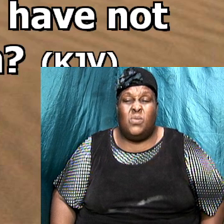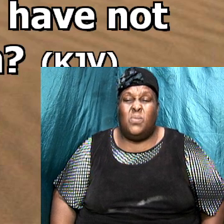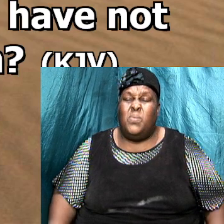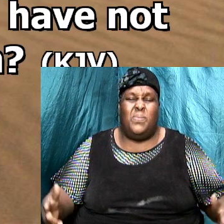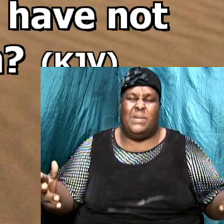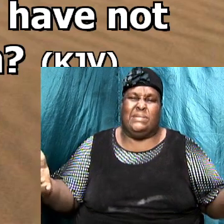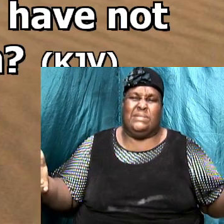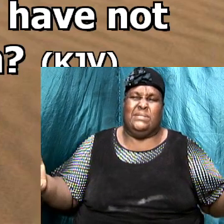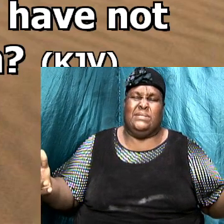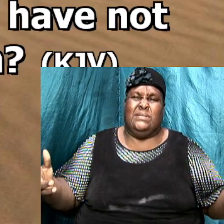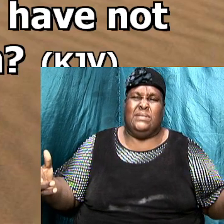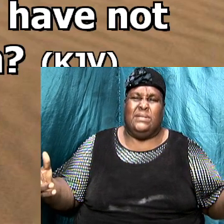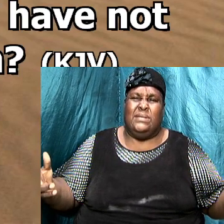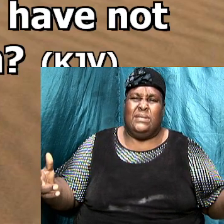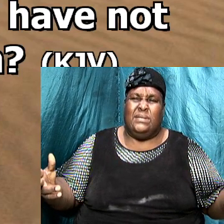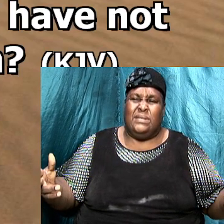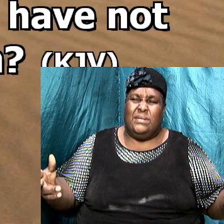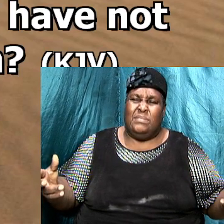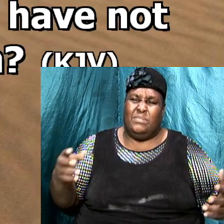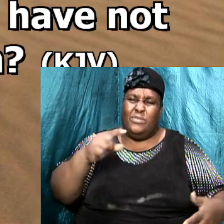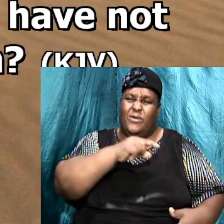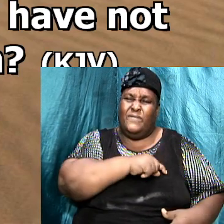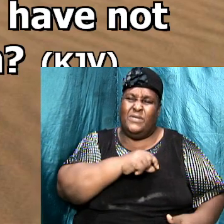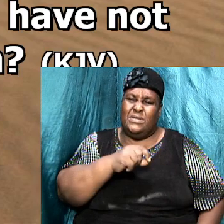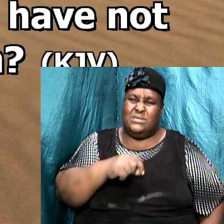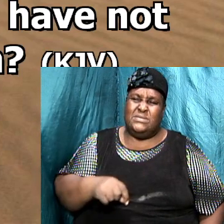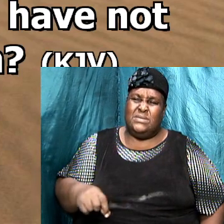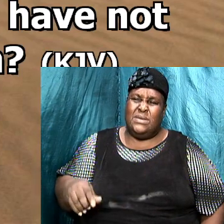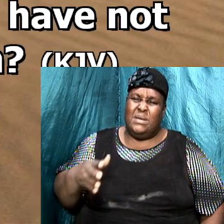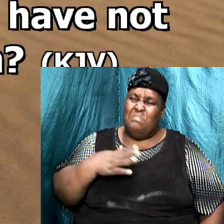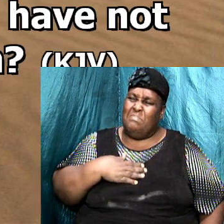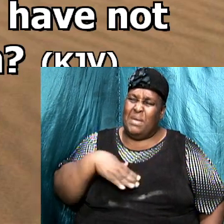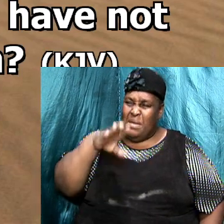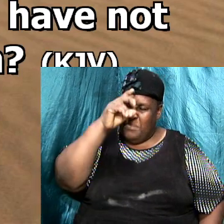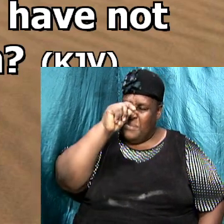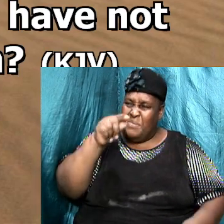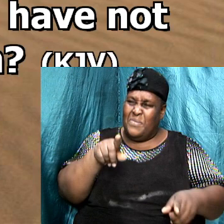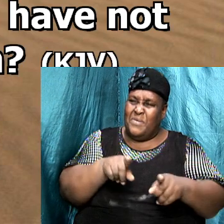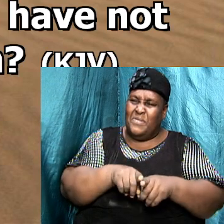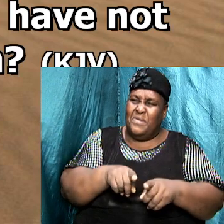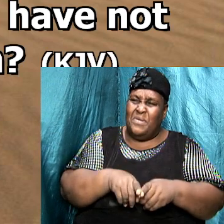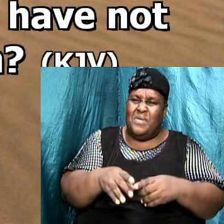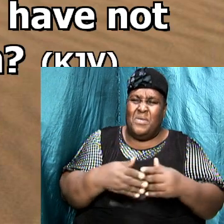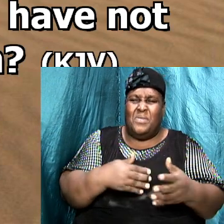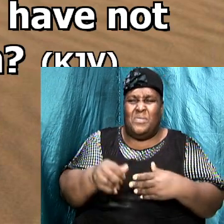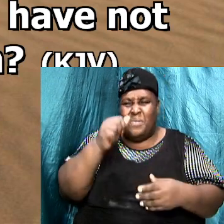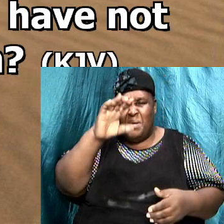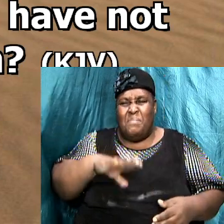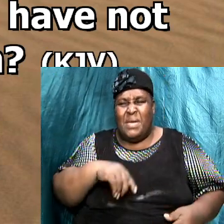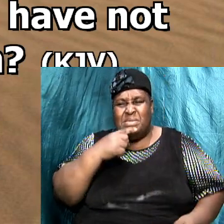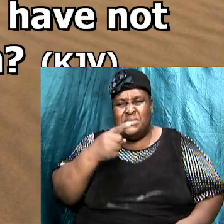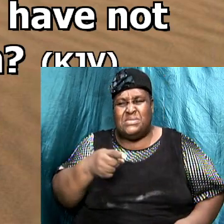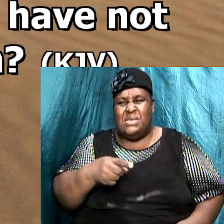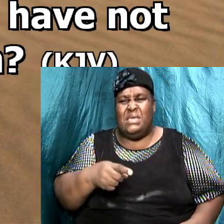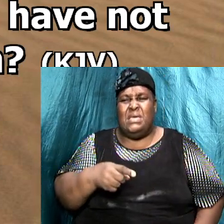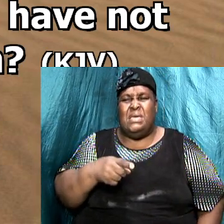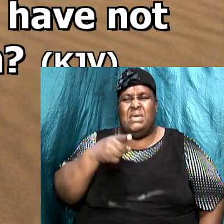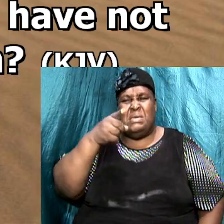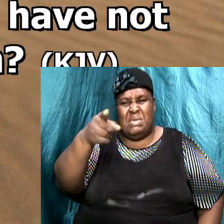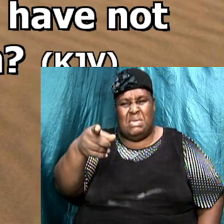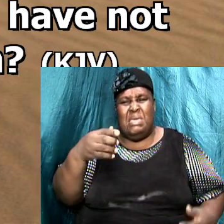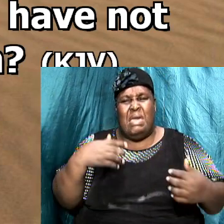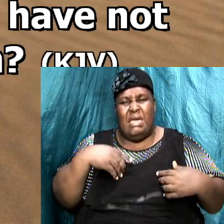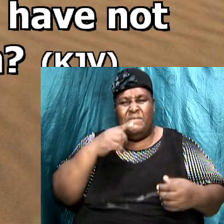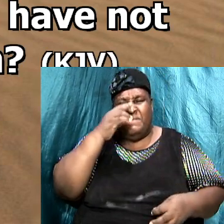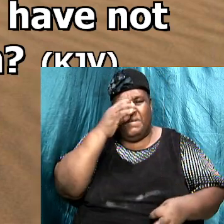What doeth it profit, my brethren, though a man say he